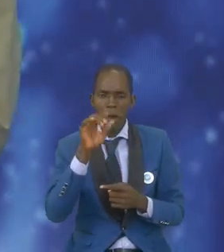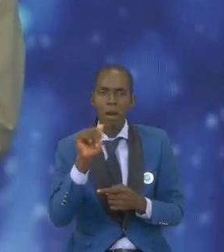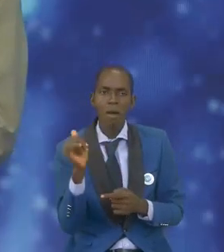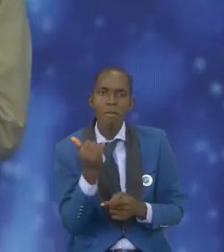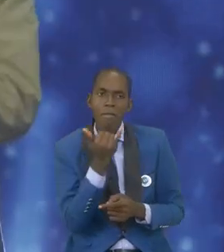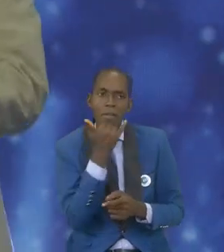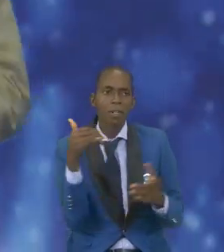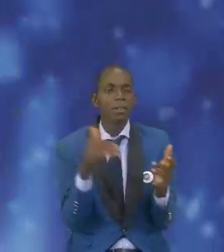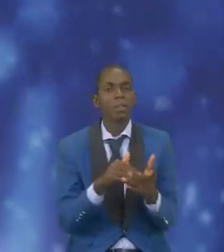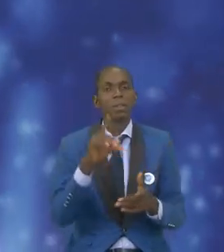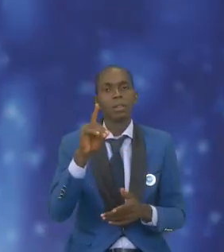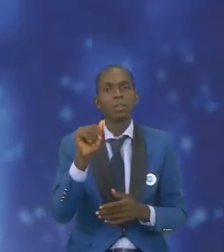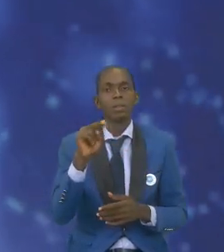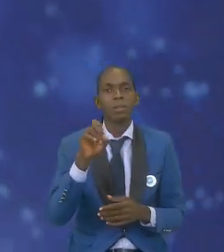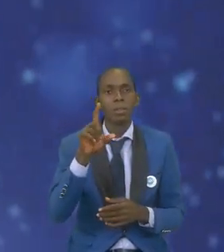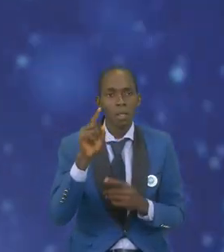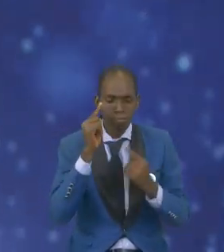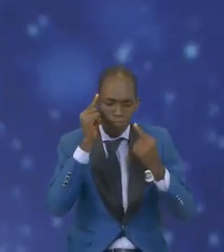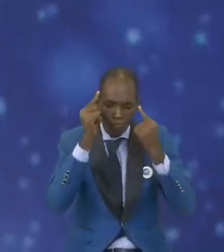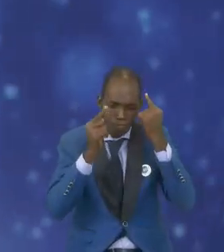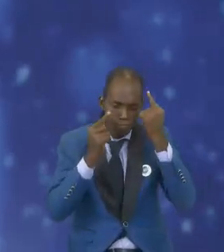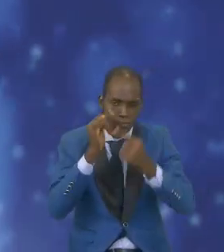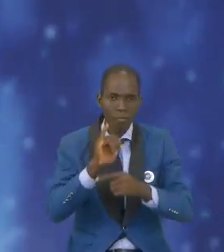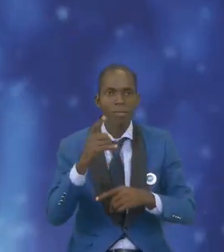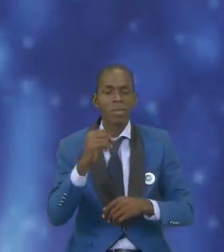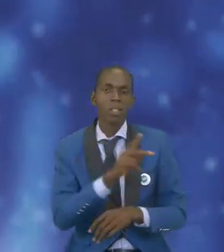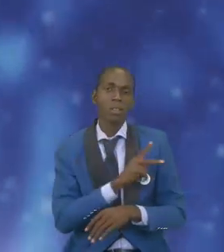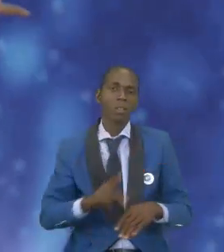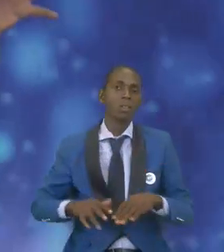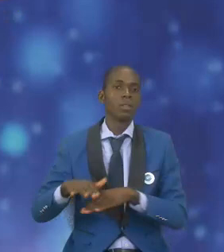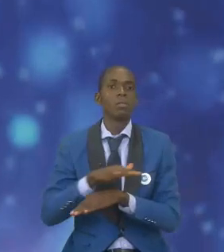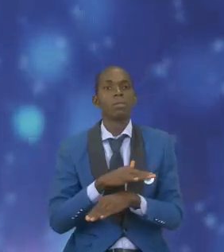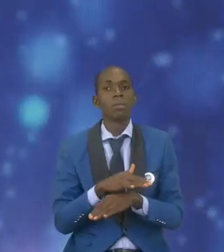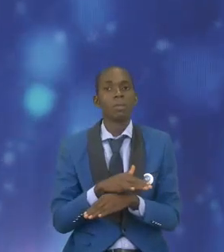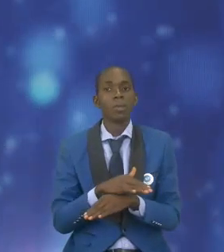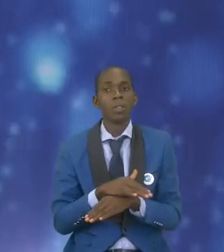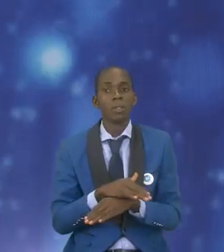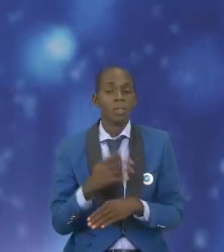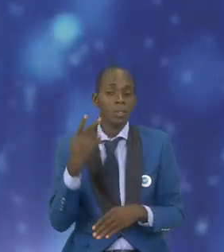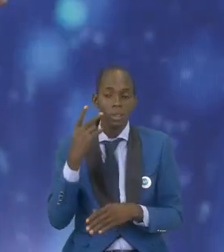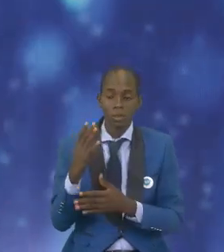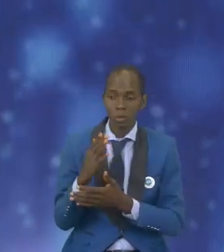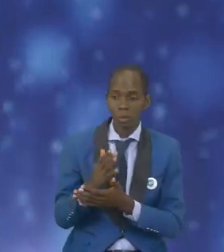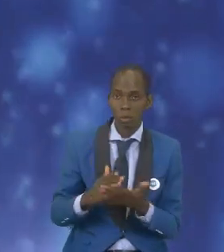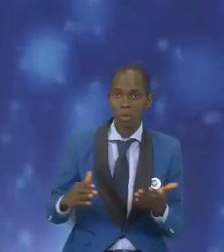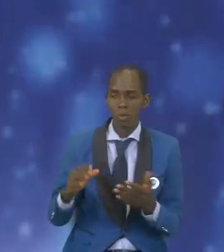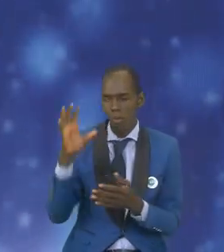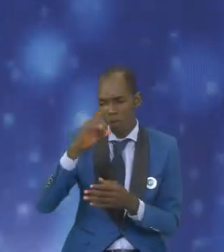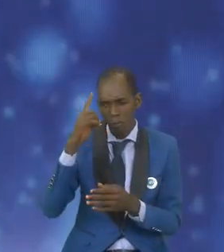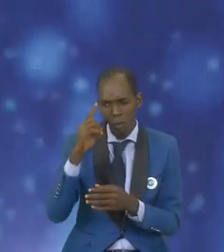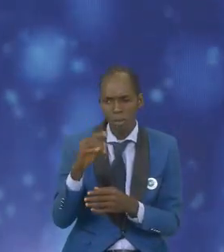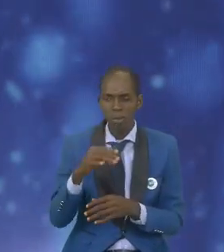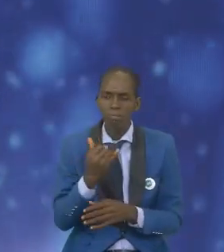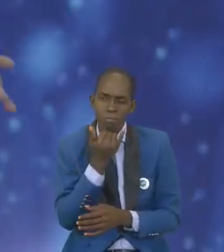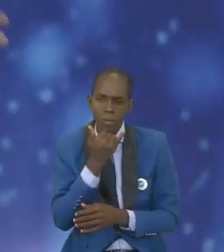against Daniel concerning the kingdom. A mistake somewhere, a flaw